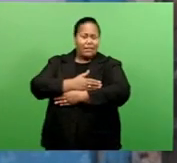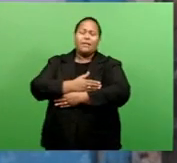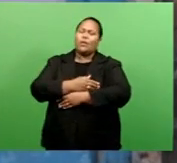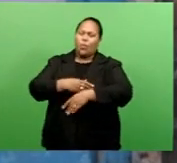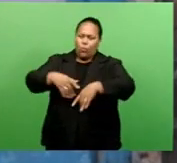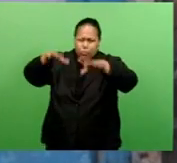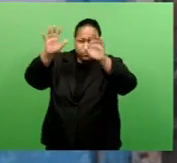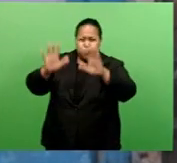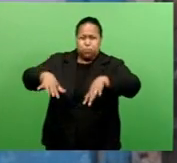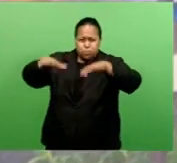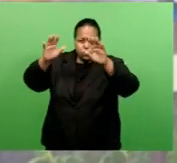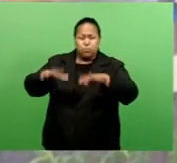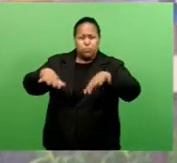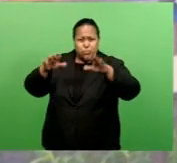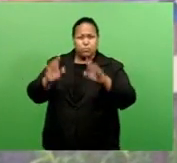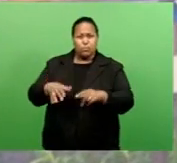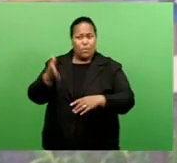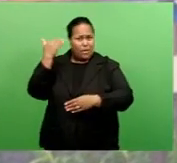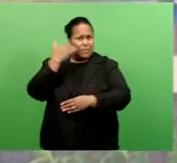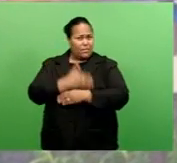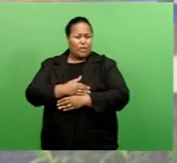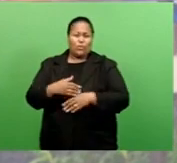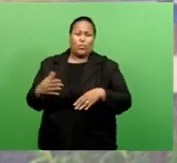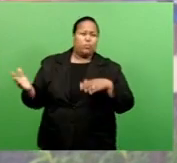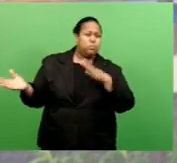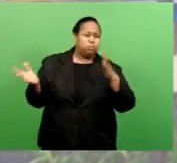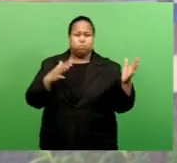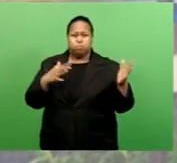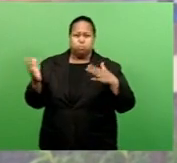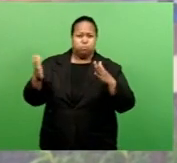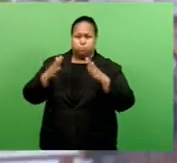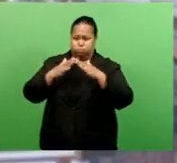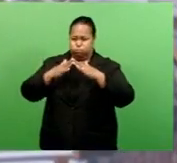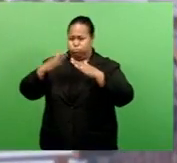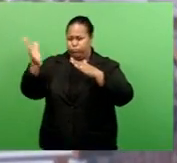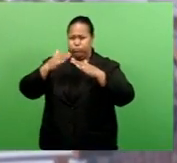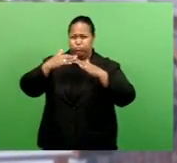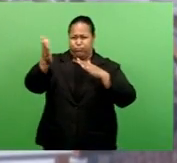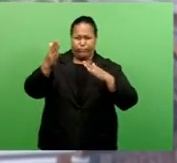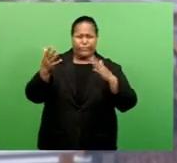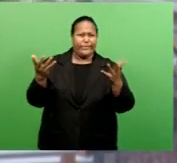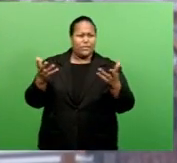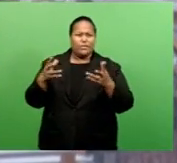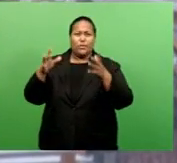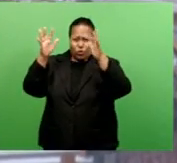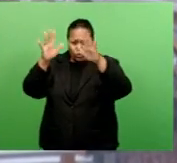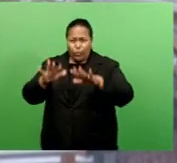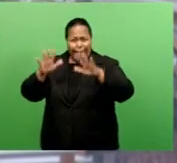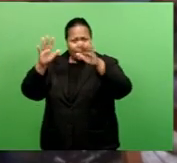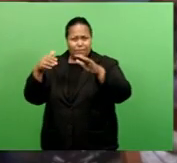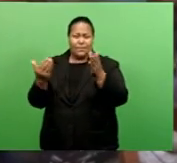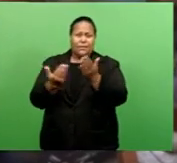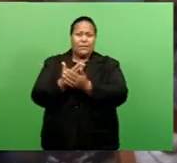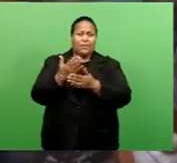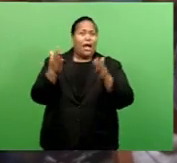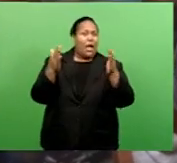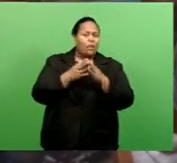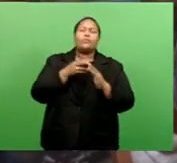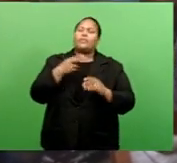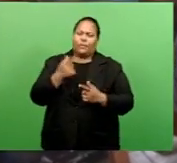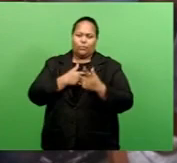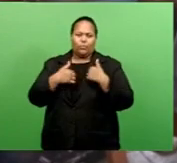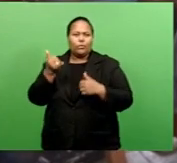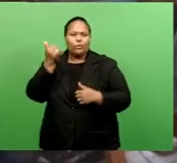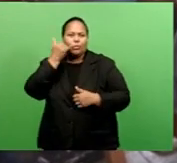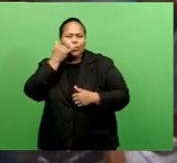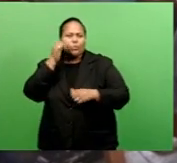We were just at home last night, and after the winds got stronger, blowing off some roofs, and rain started coming in the house, we then decided to contact police to help